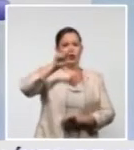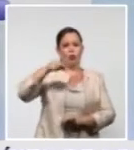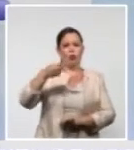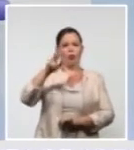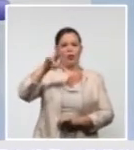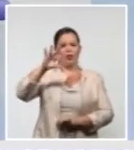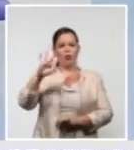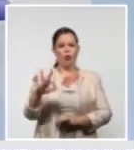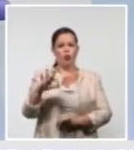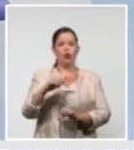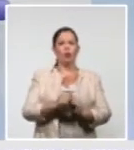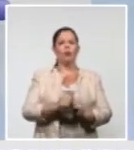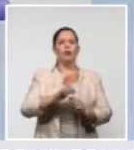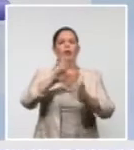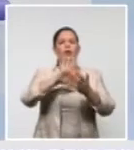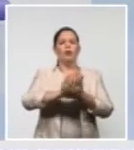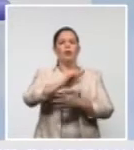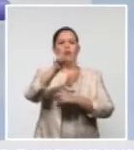Rio's with a rate of